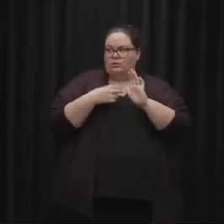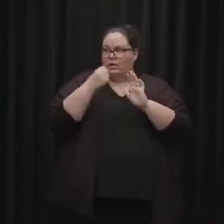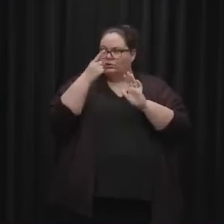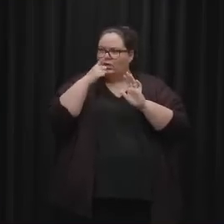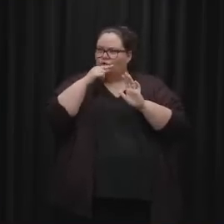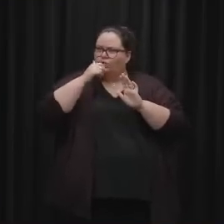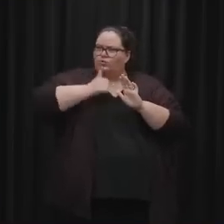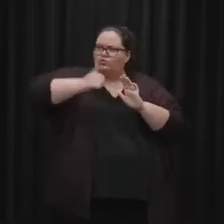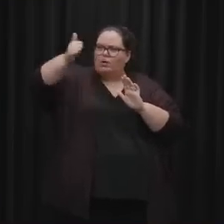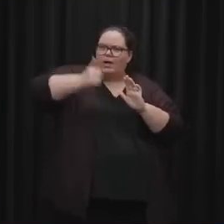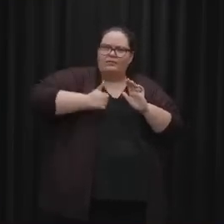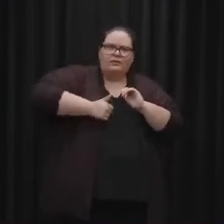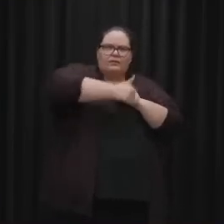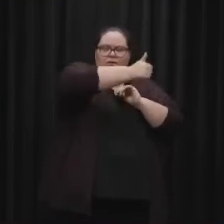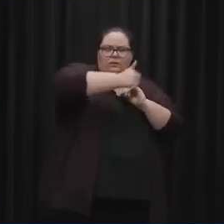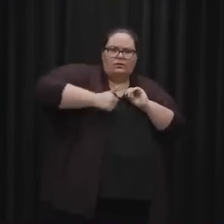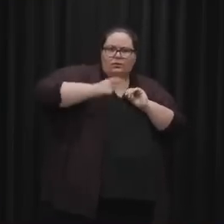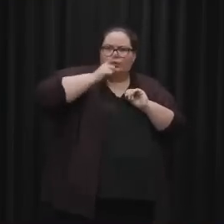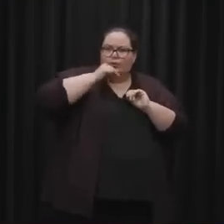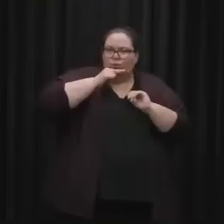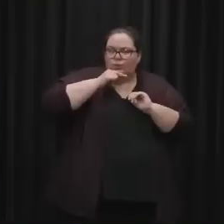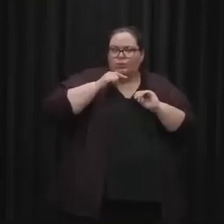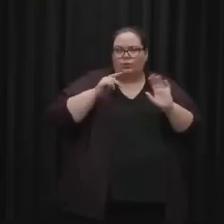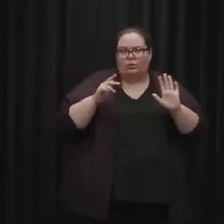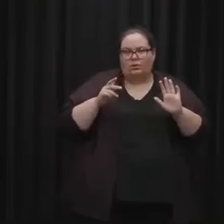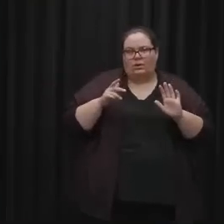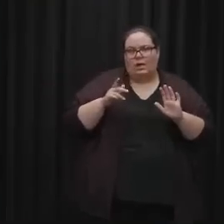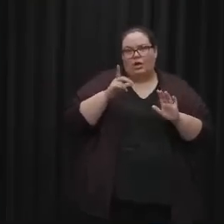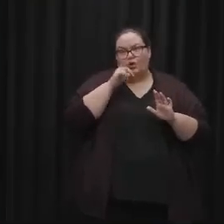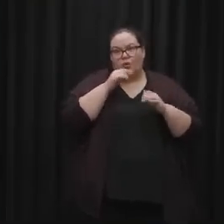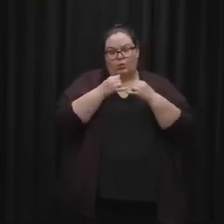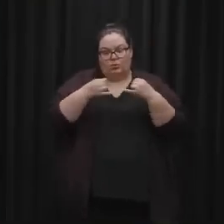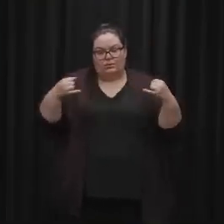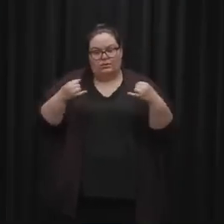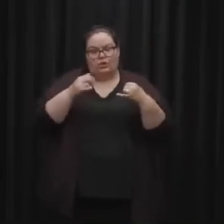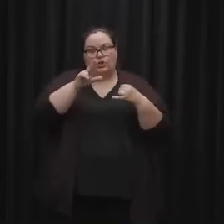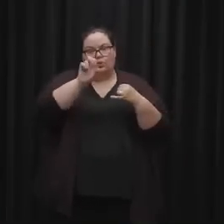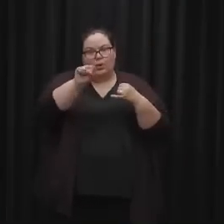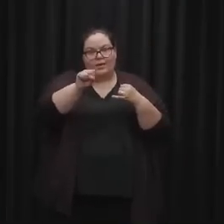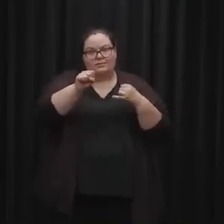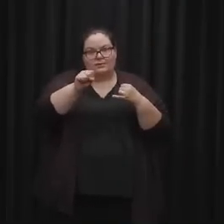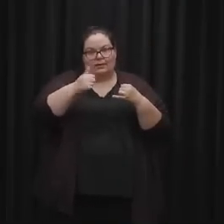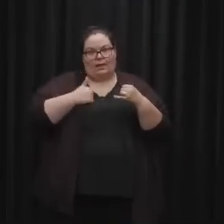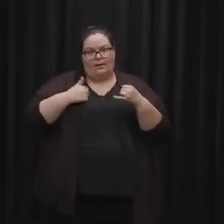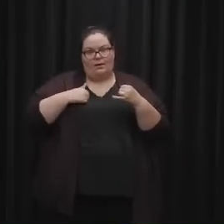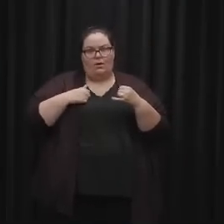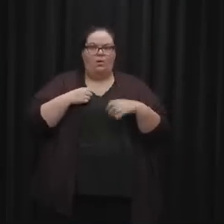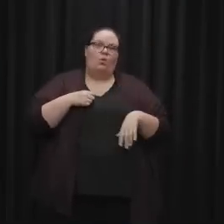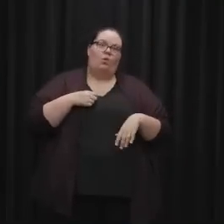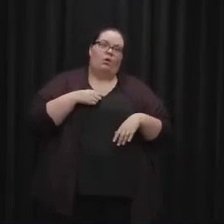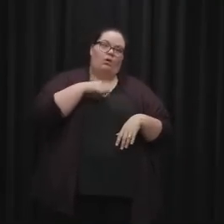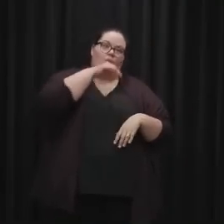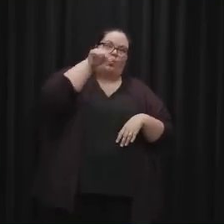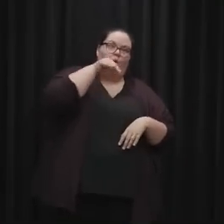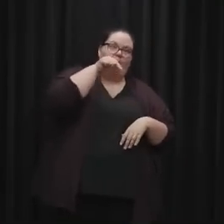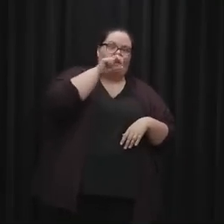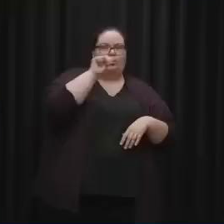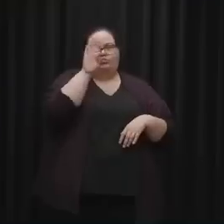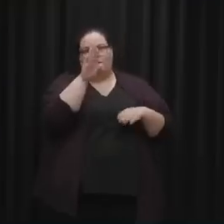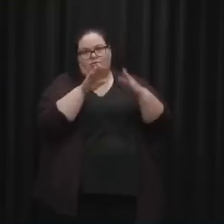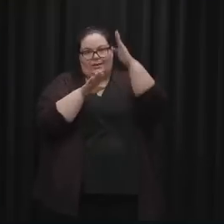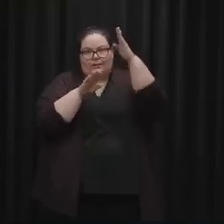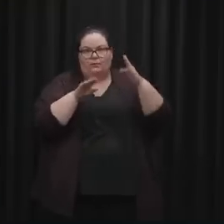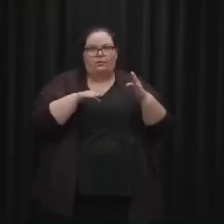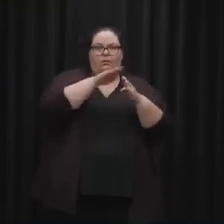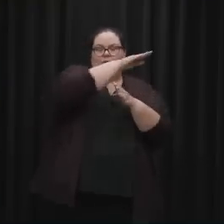people that are moving across those critical borders, and those would be into the U.S. or into Quebec. So that there is a renewed focus there